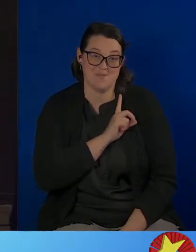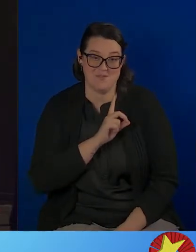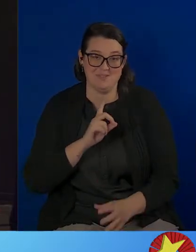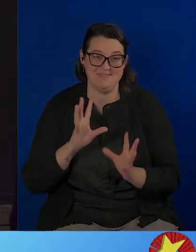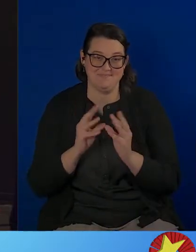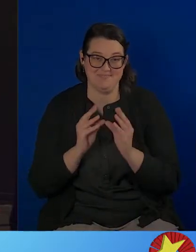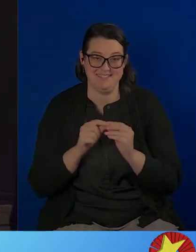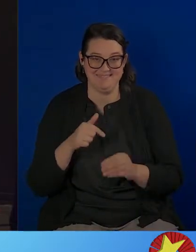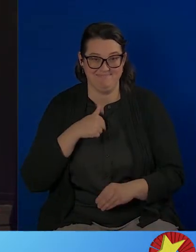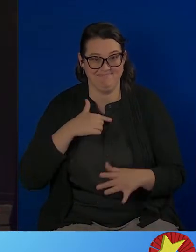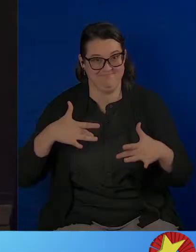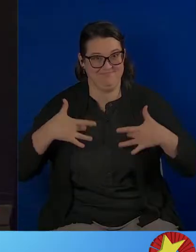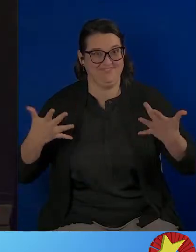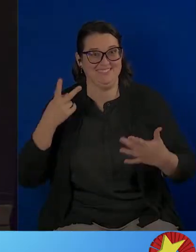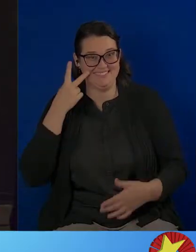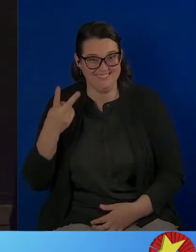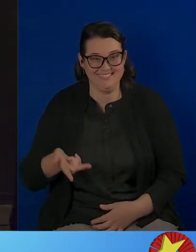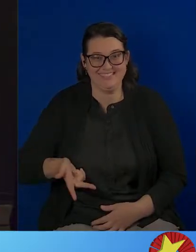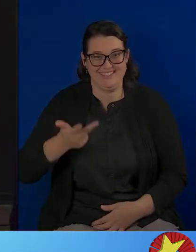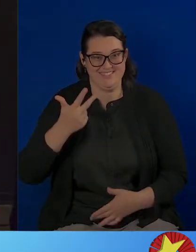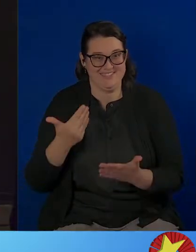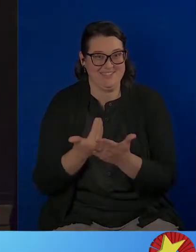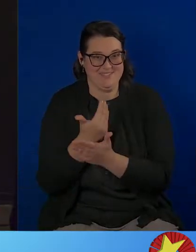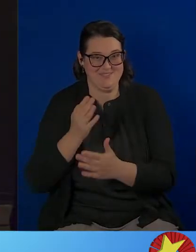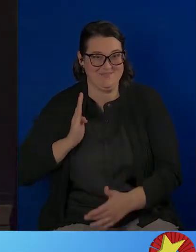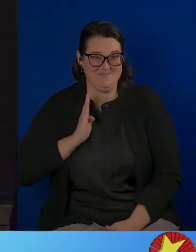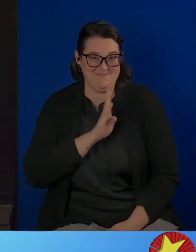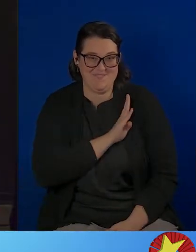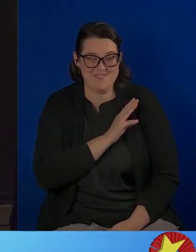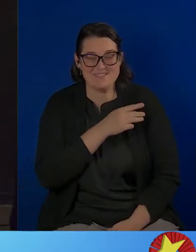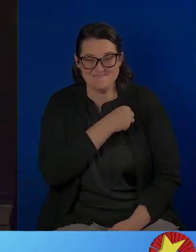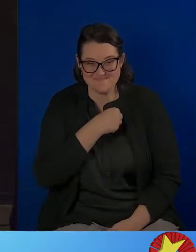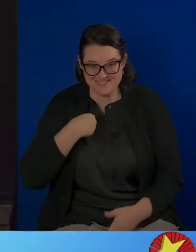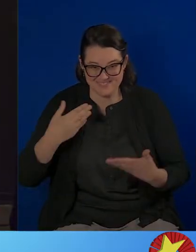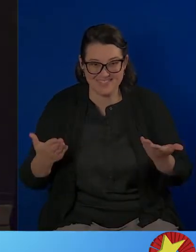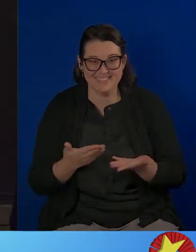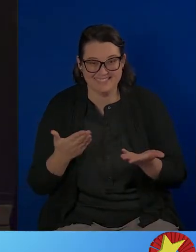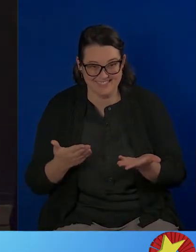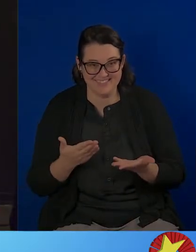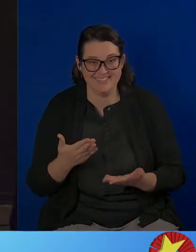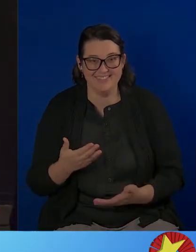I am thrilled to see our 3 new board members here with us this evening.